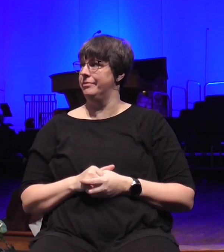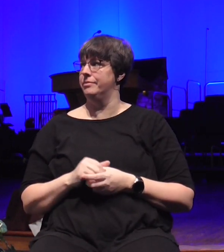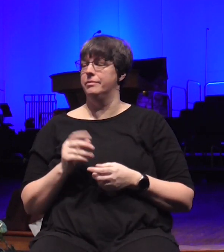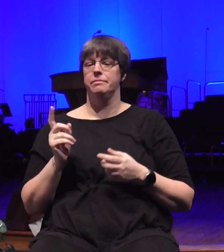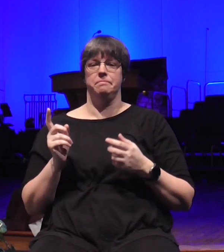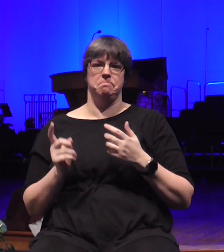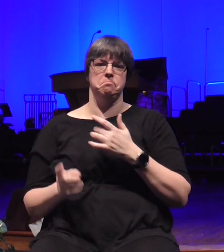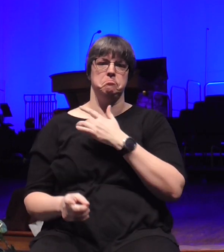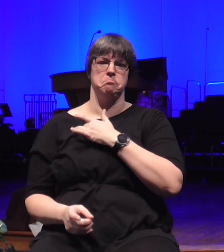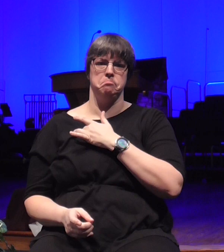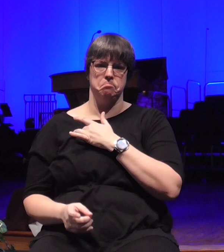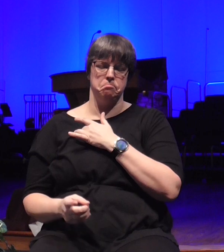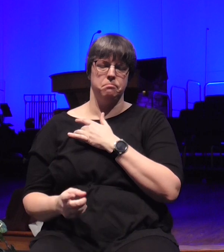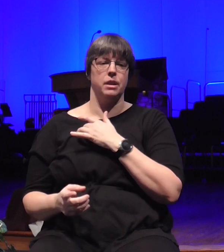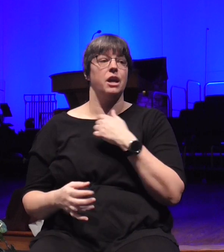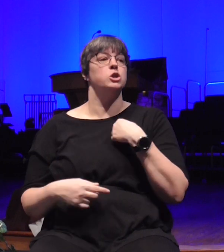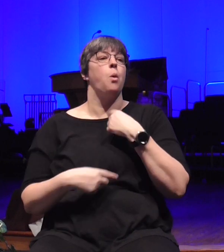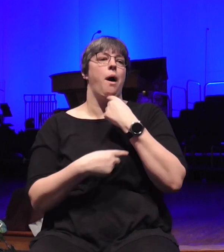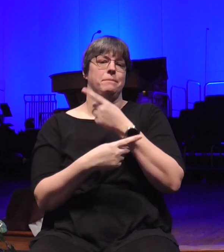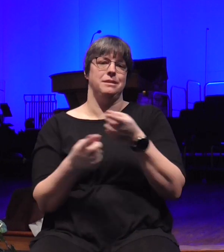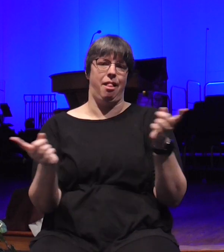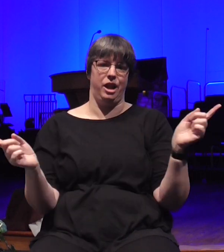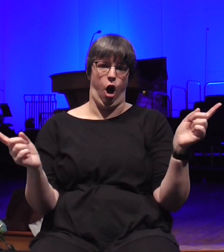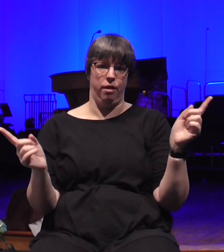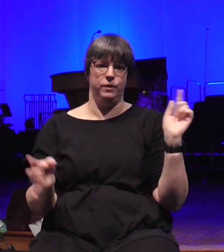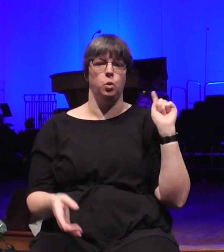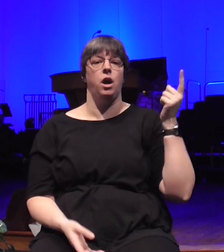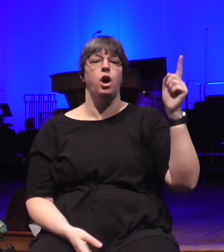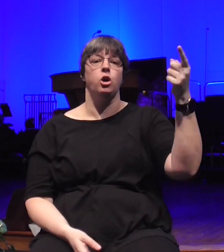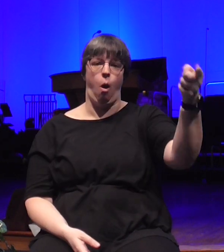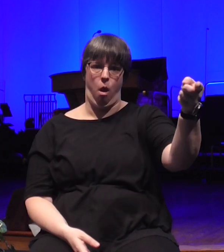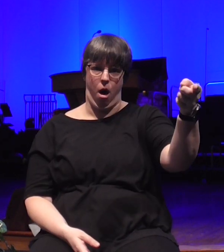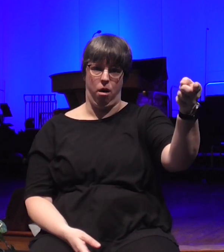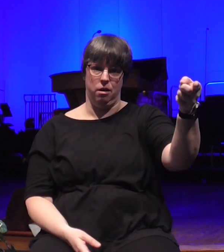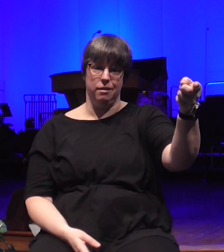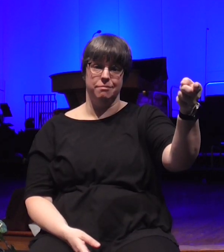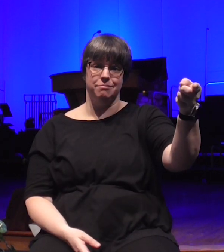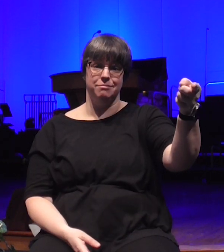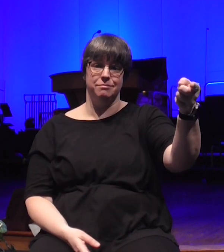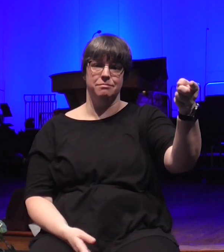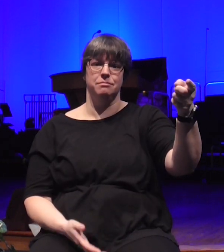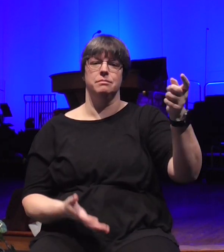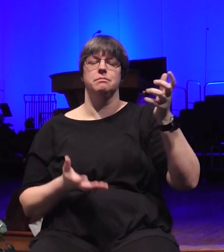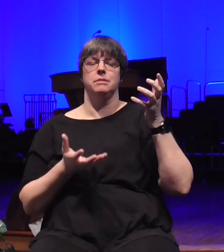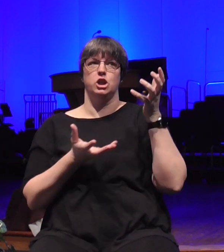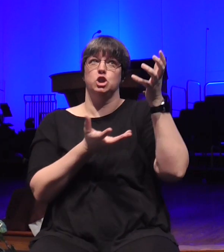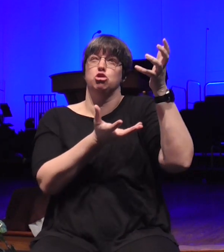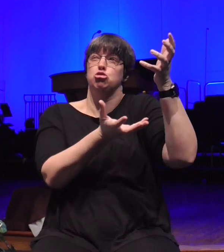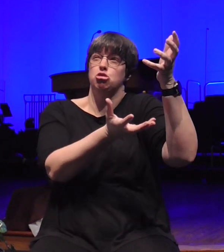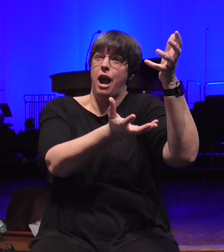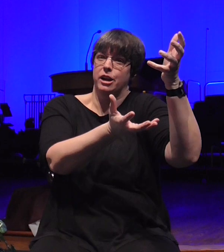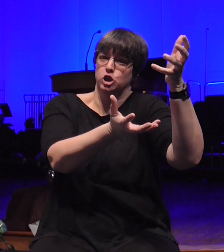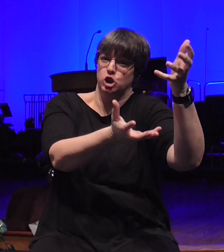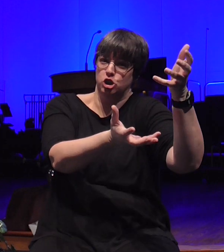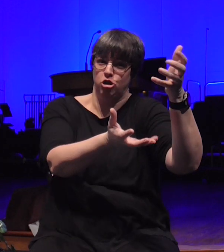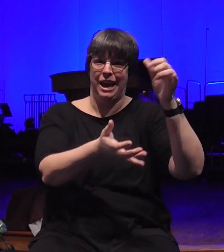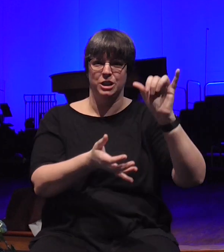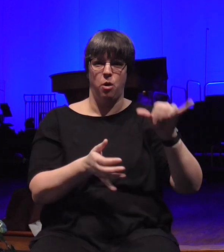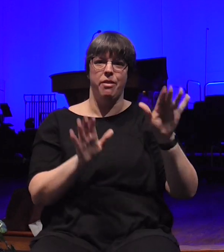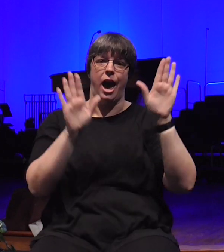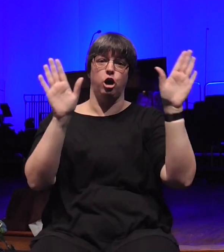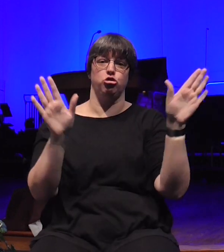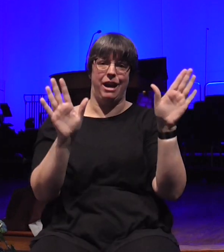So I say to you, go along. That's what we're here for. Stretch into your greatness.